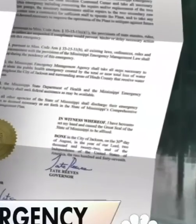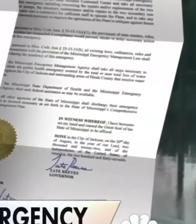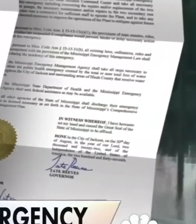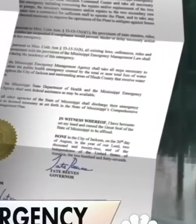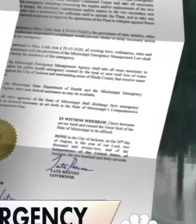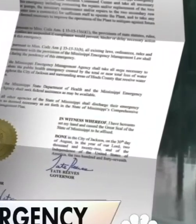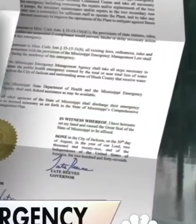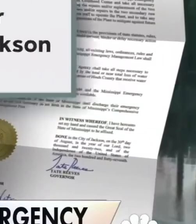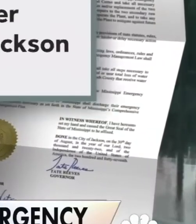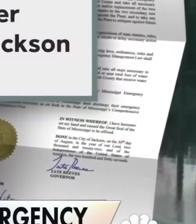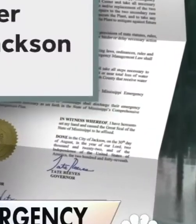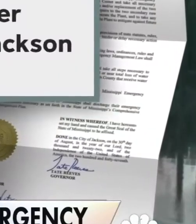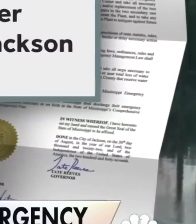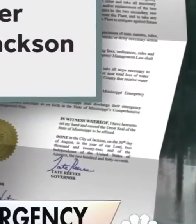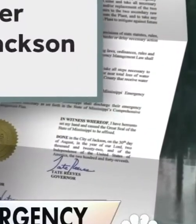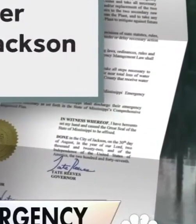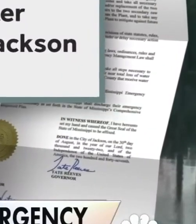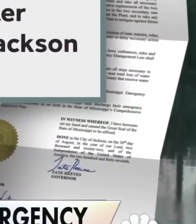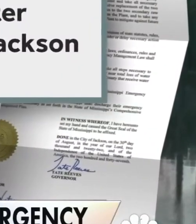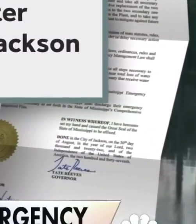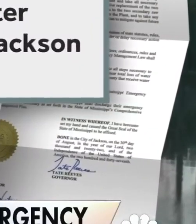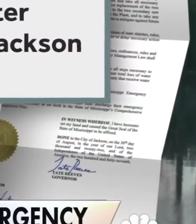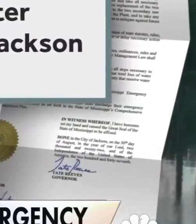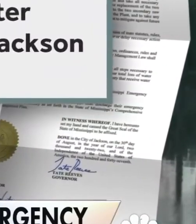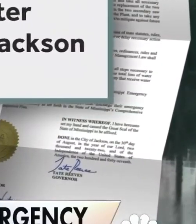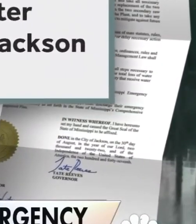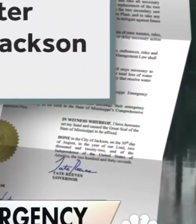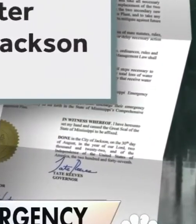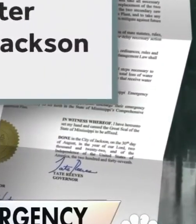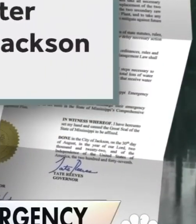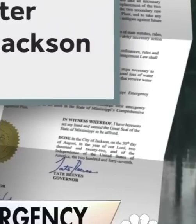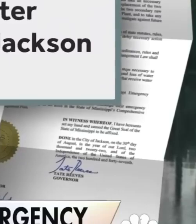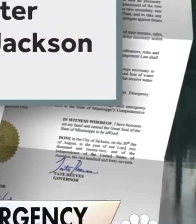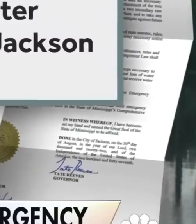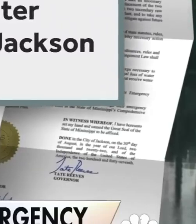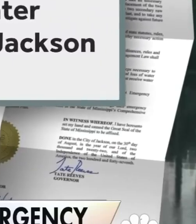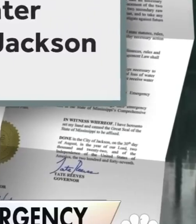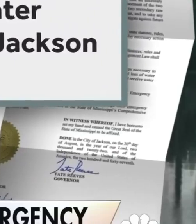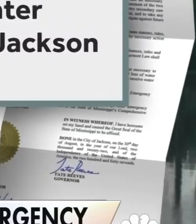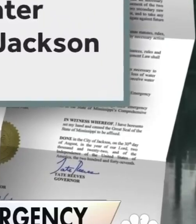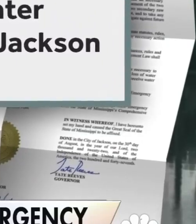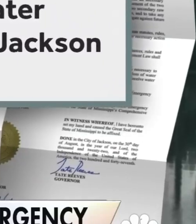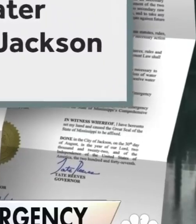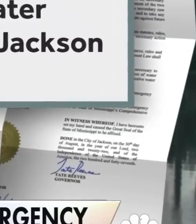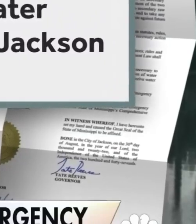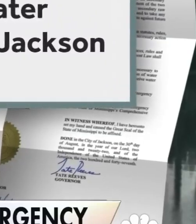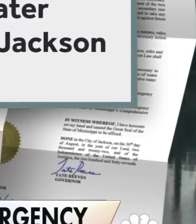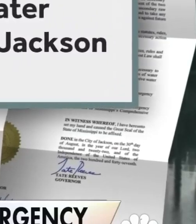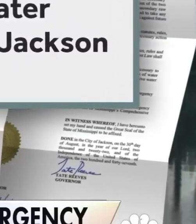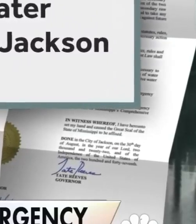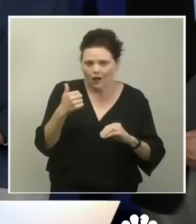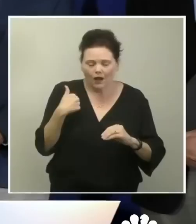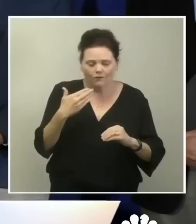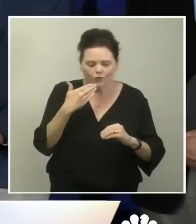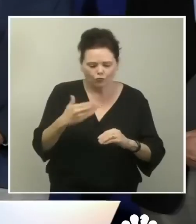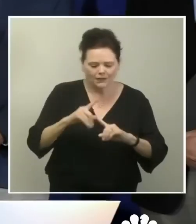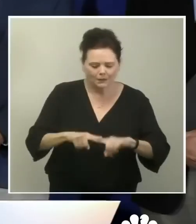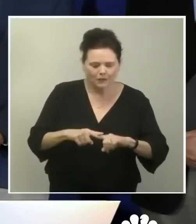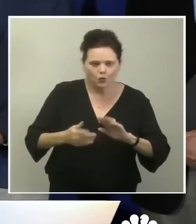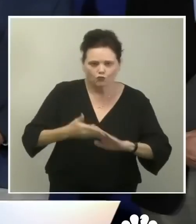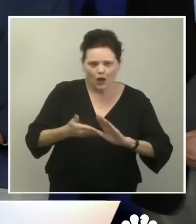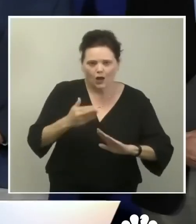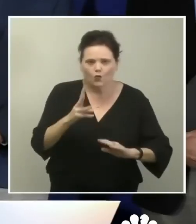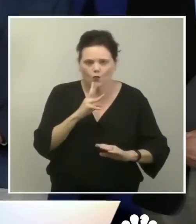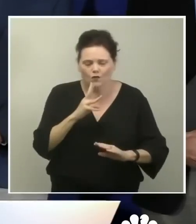emergency announcing a total or near total loss of water pressure throughout the city and surrounding areas the city